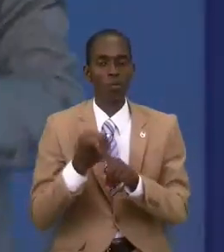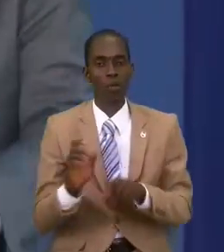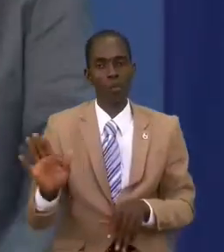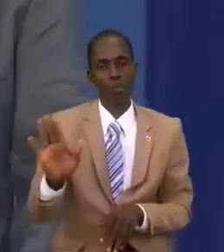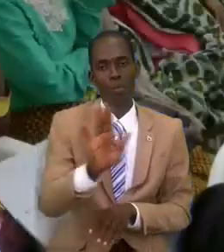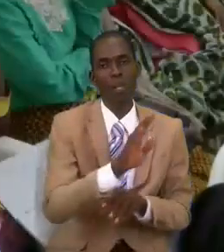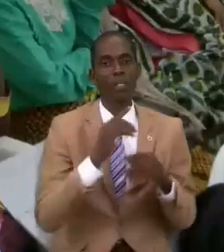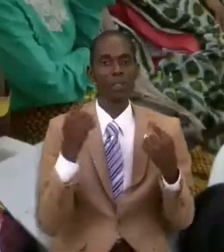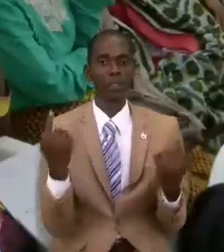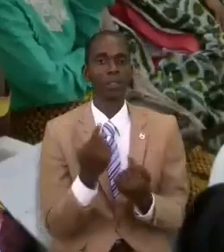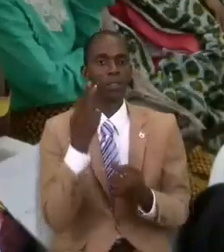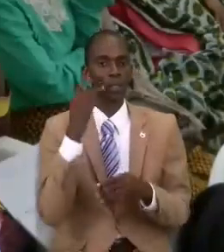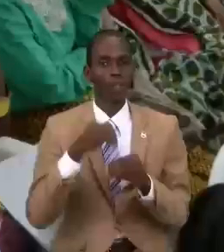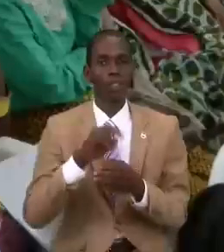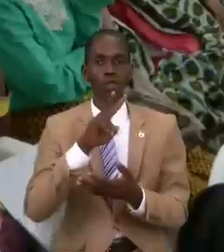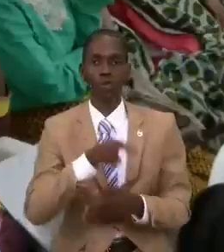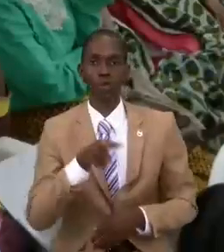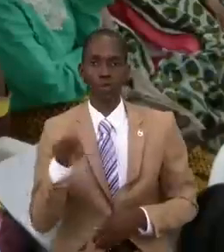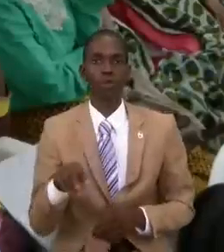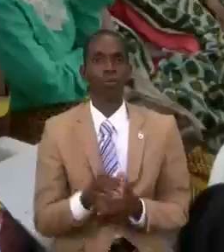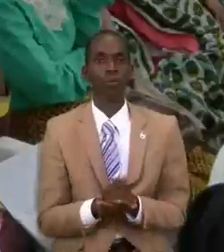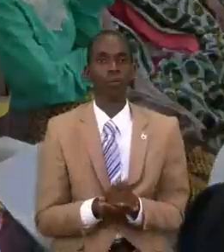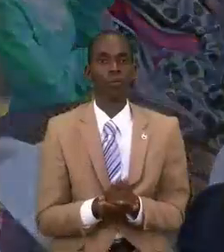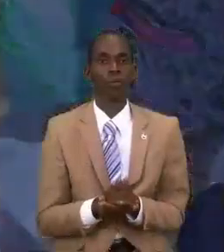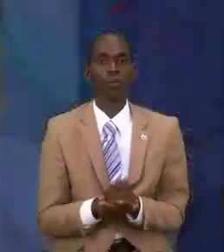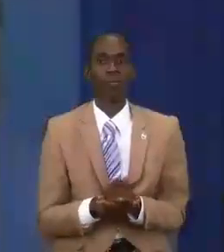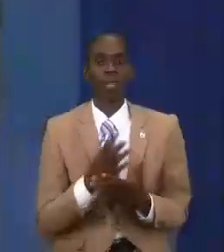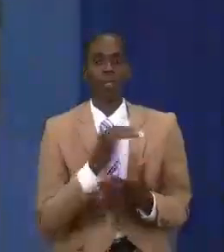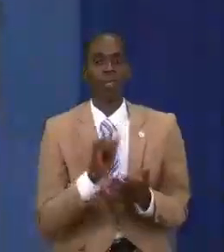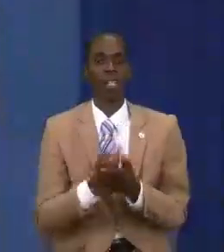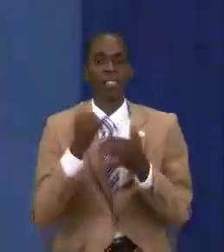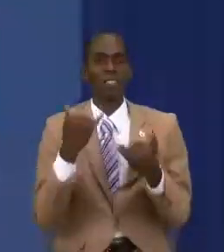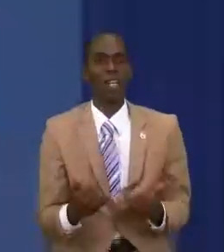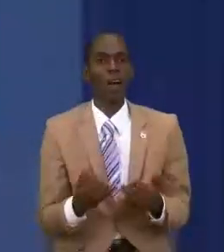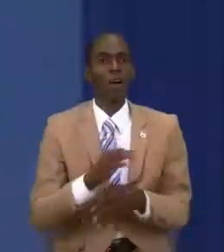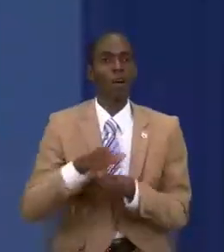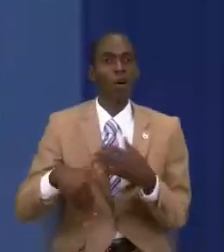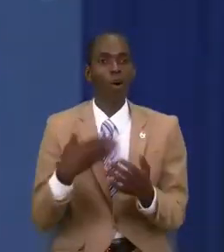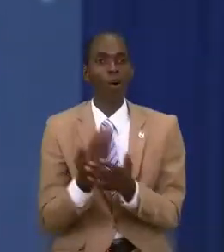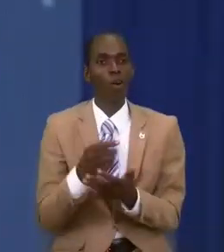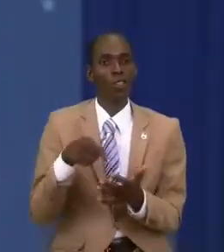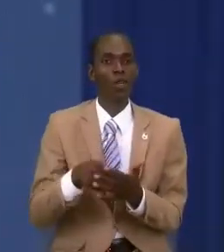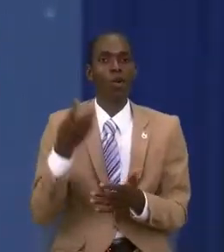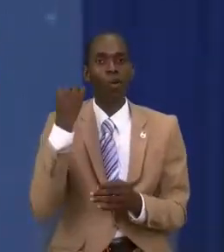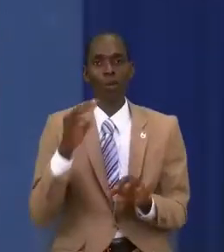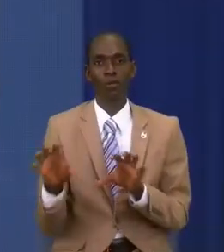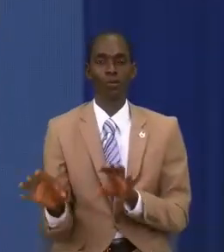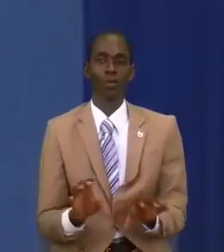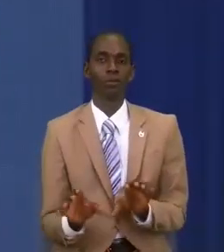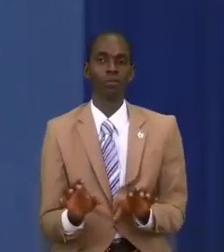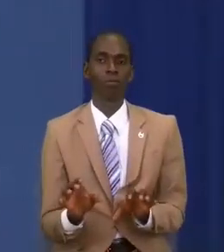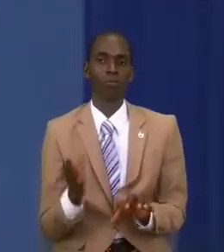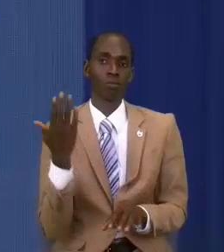that now all this was done, the conception by a